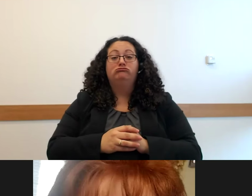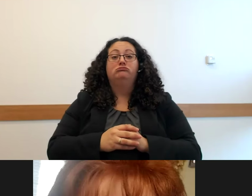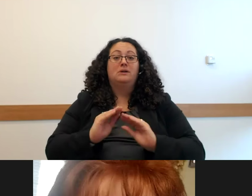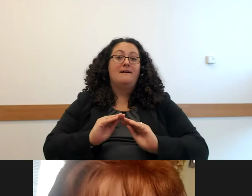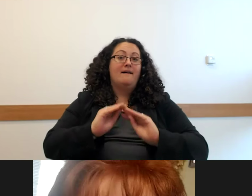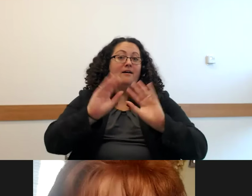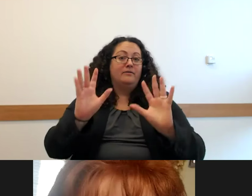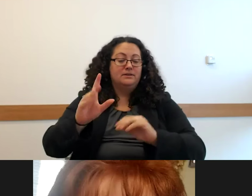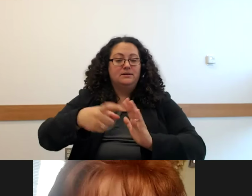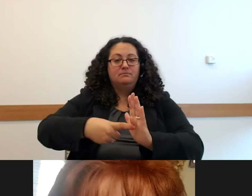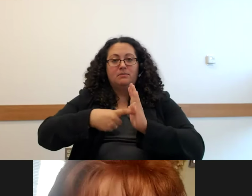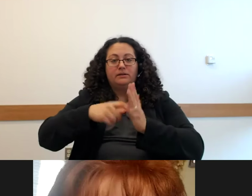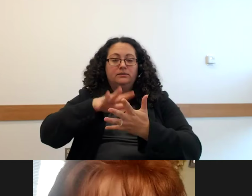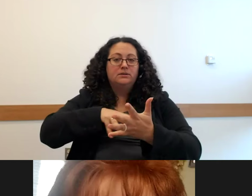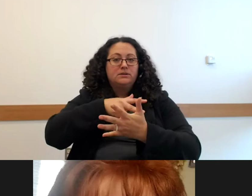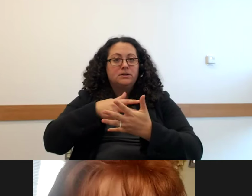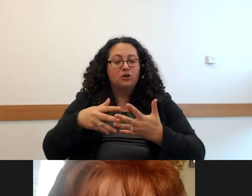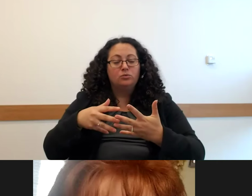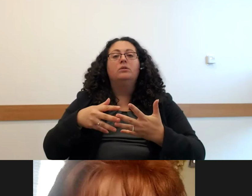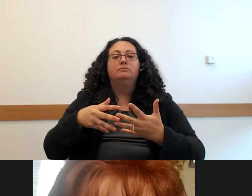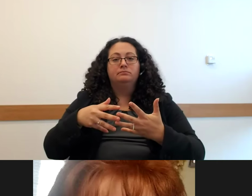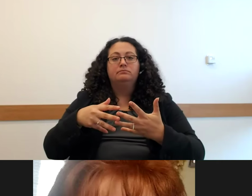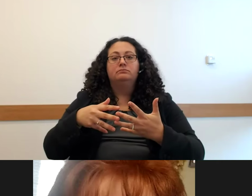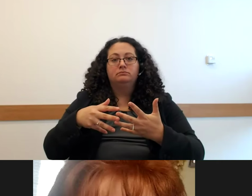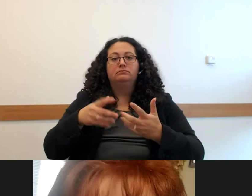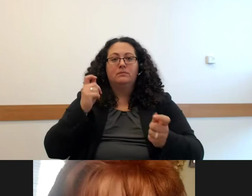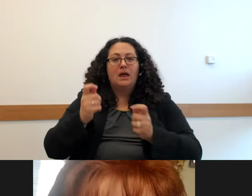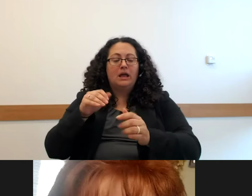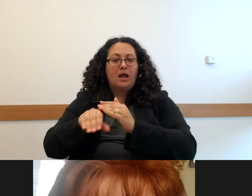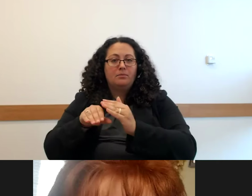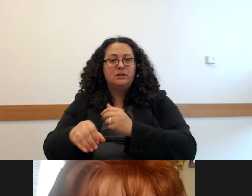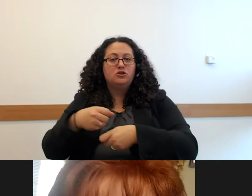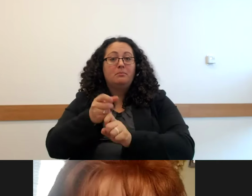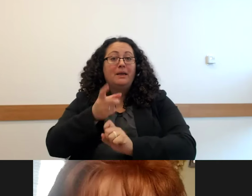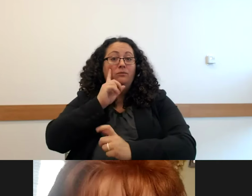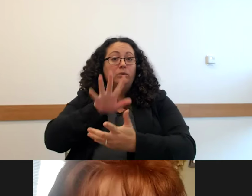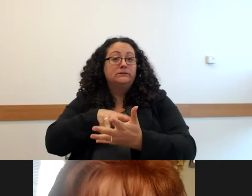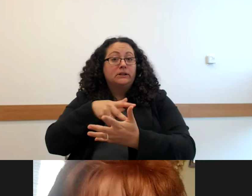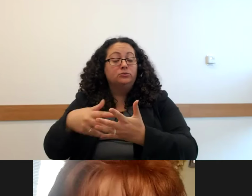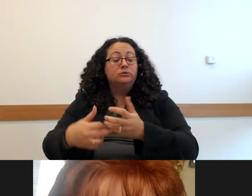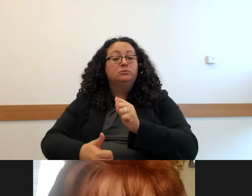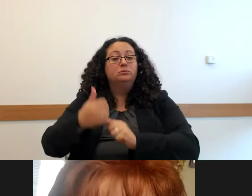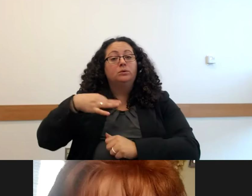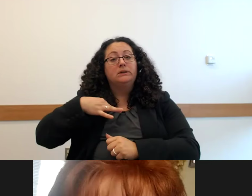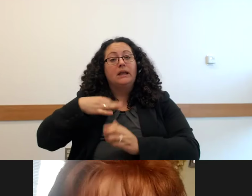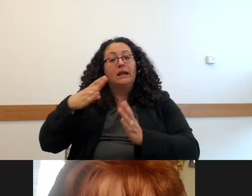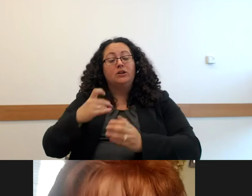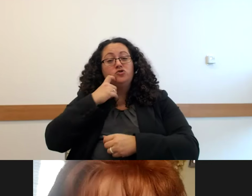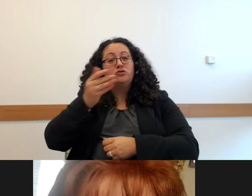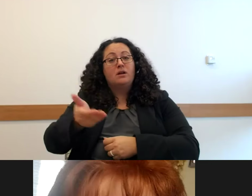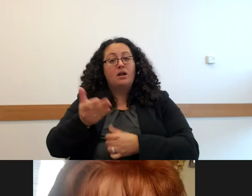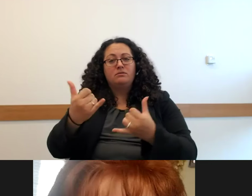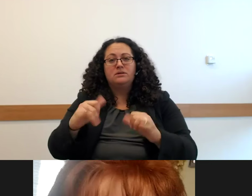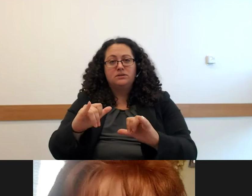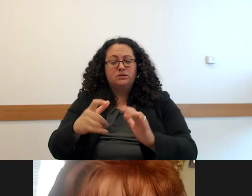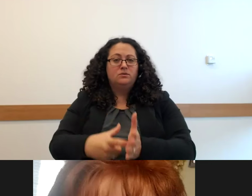There had to be a schedule, an accommodation made for scheduling, because a lot of the candidates that we had just hired were still required to